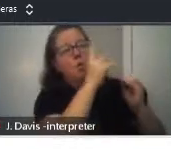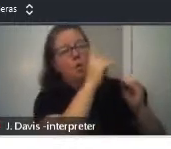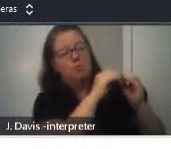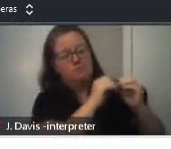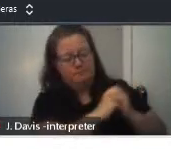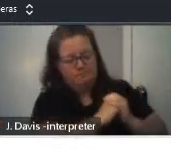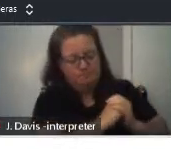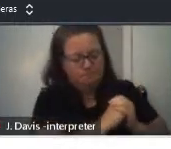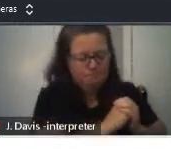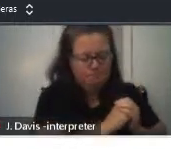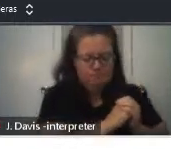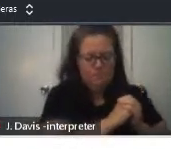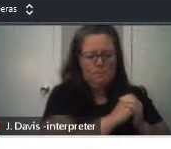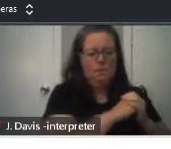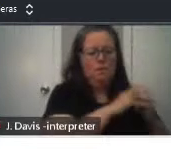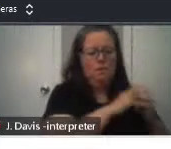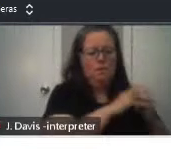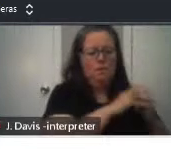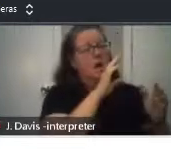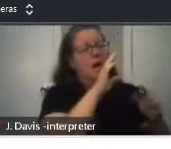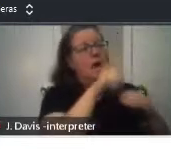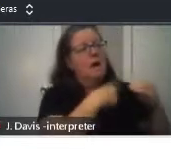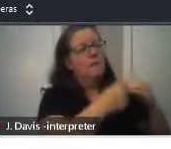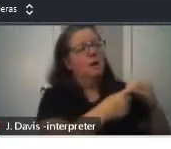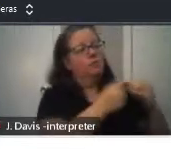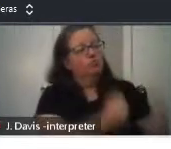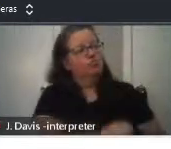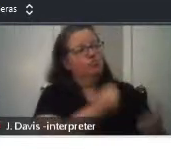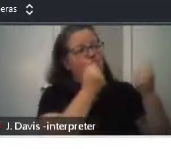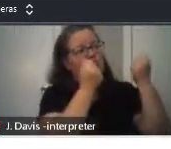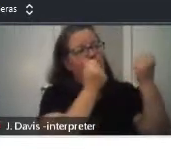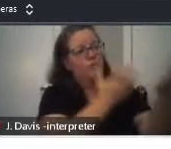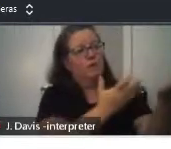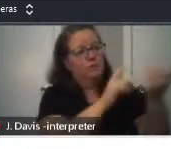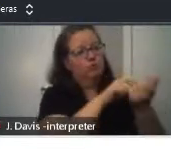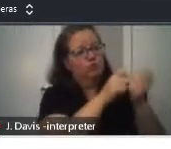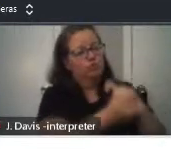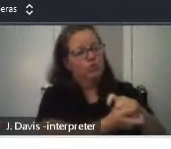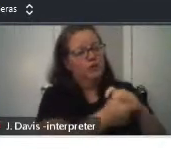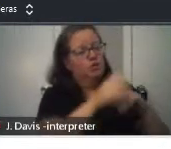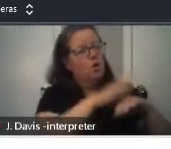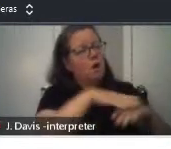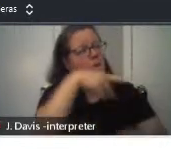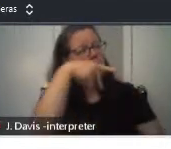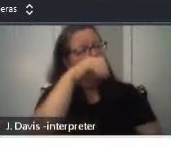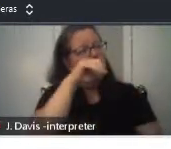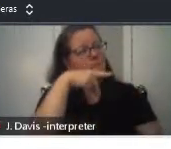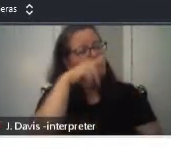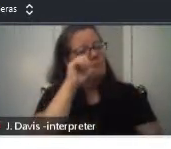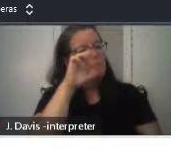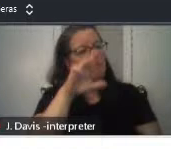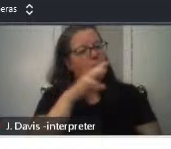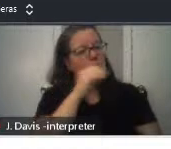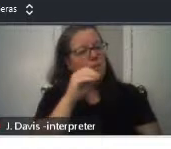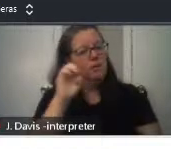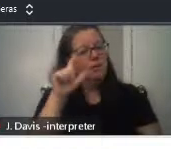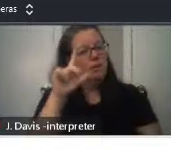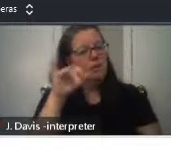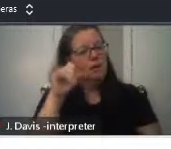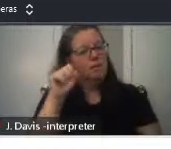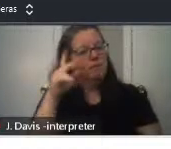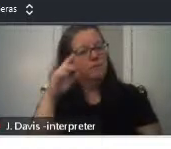to a recommendation for changes like on Poplar, Evans Pressure, these are what,